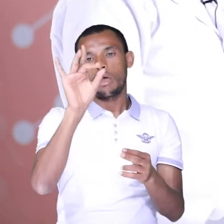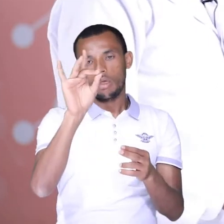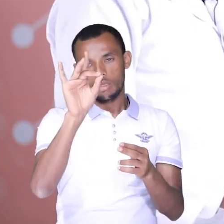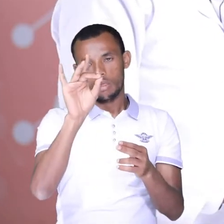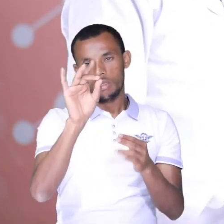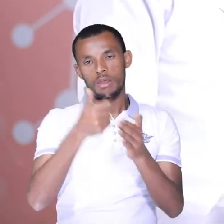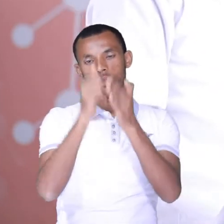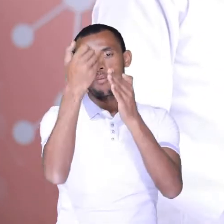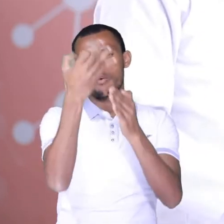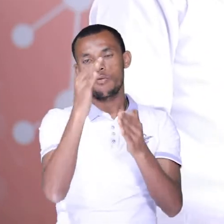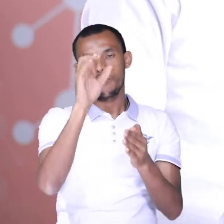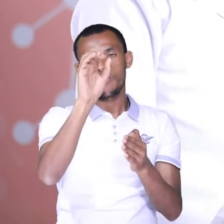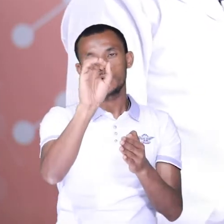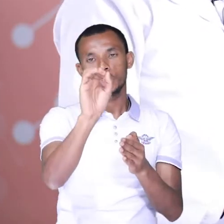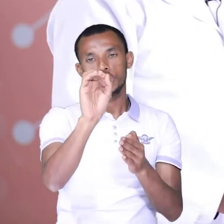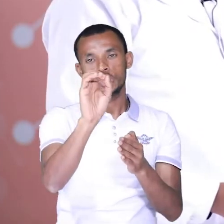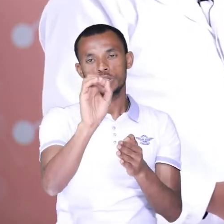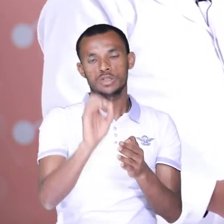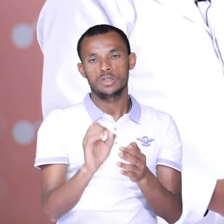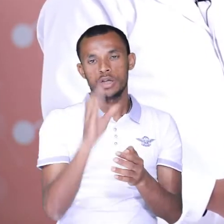oxygen. Then